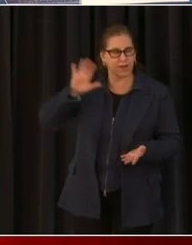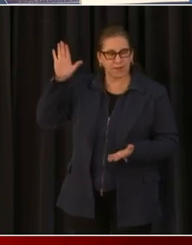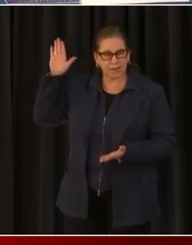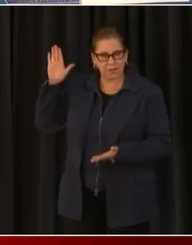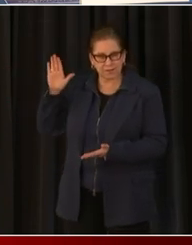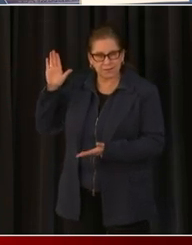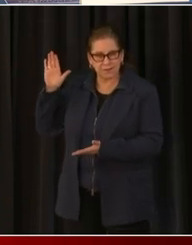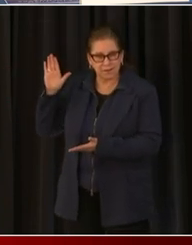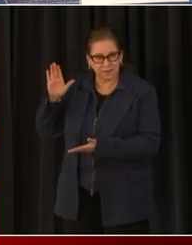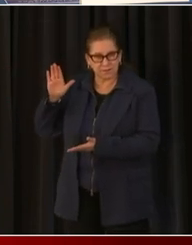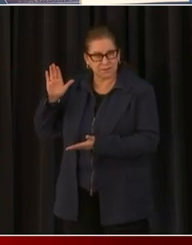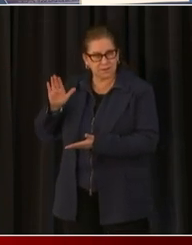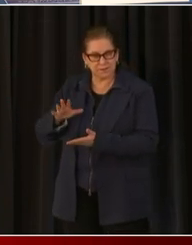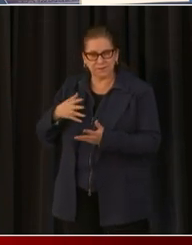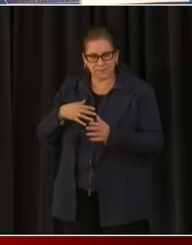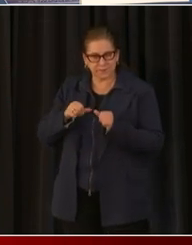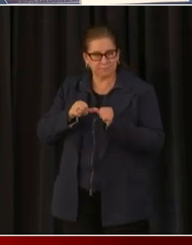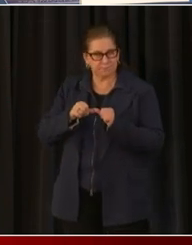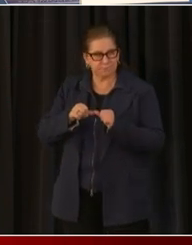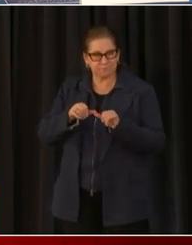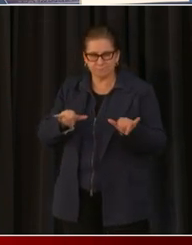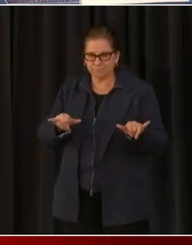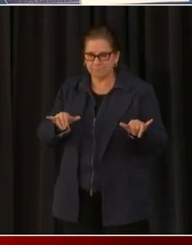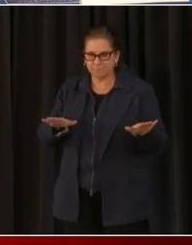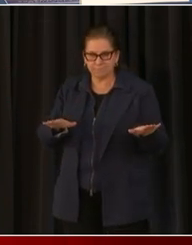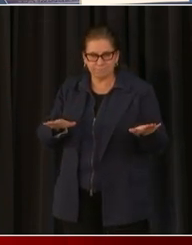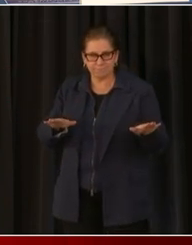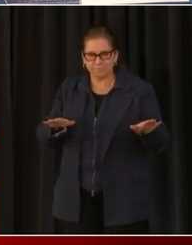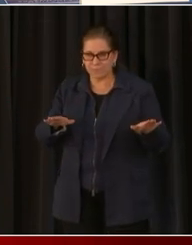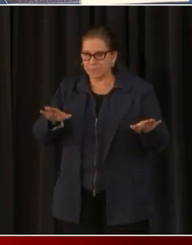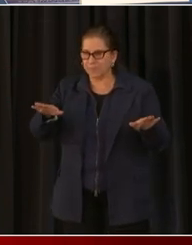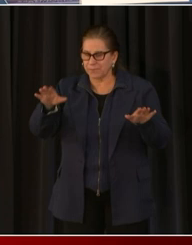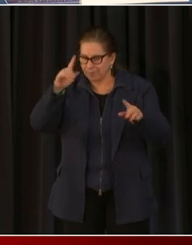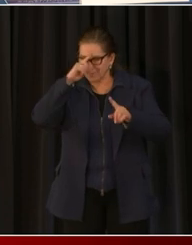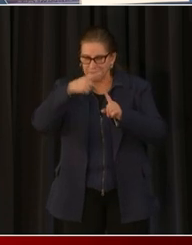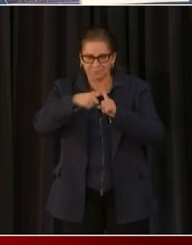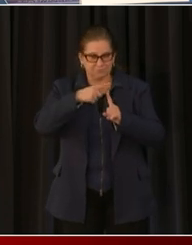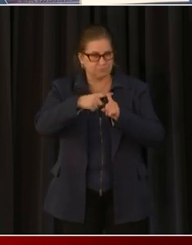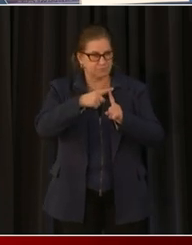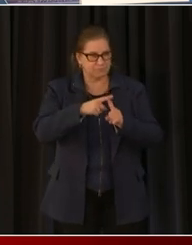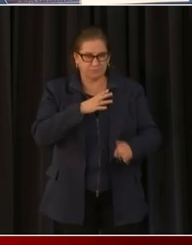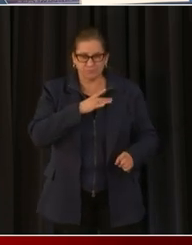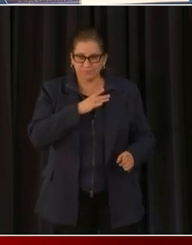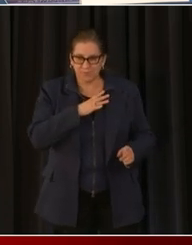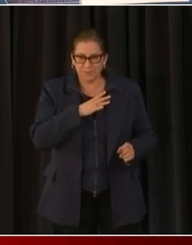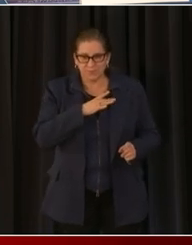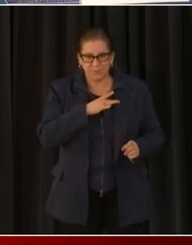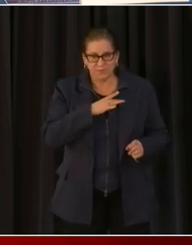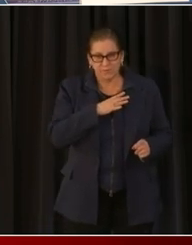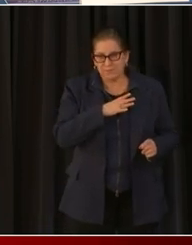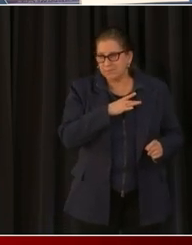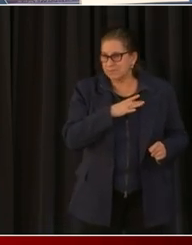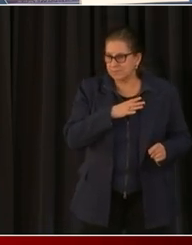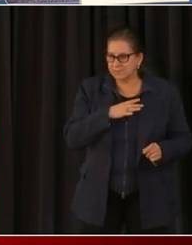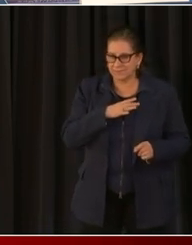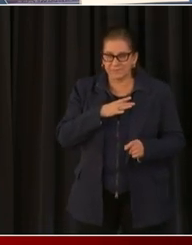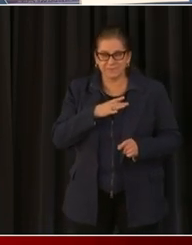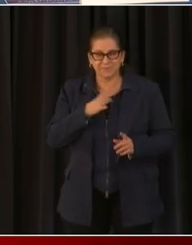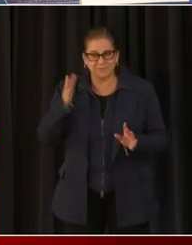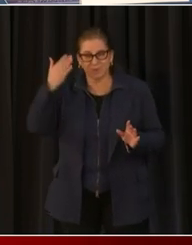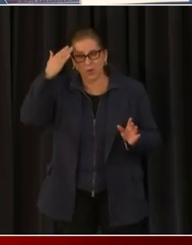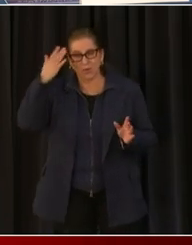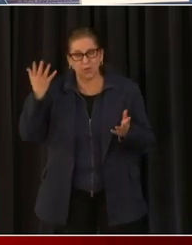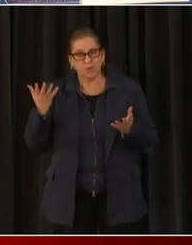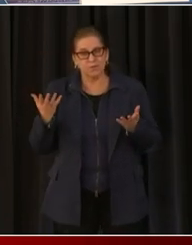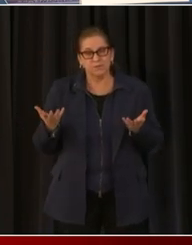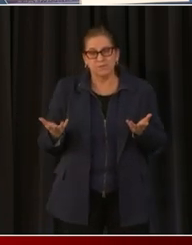that appears to be sustained. However, we are cautiously optimistic given that we do not yet know what the impact